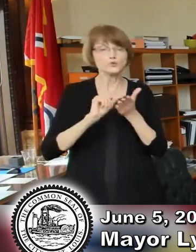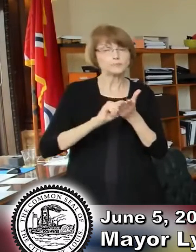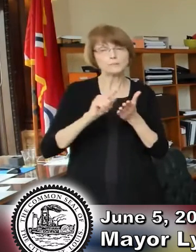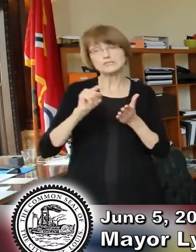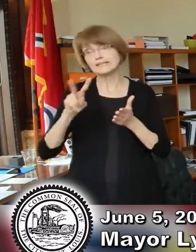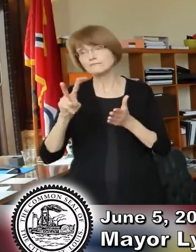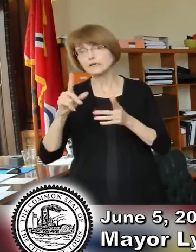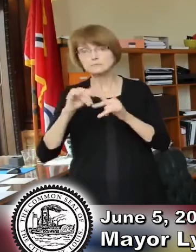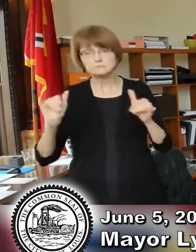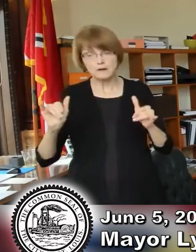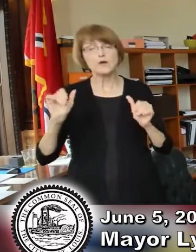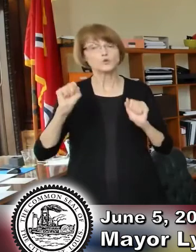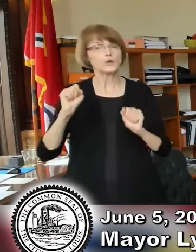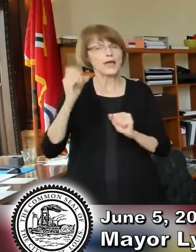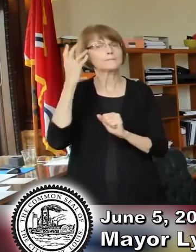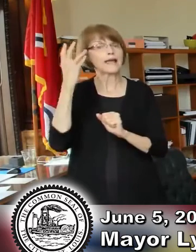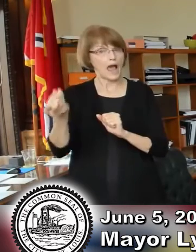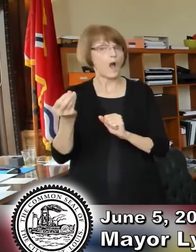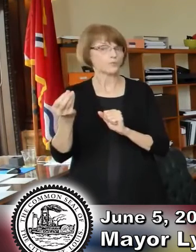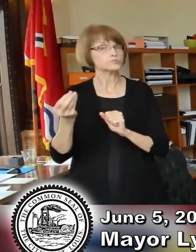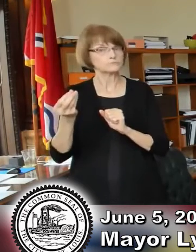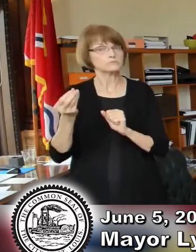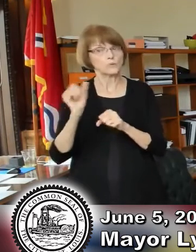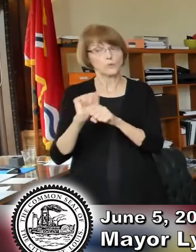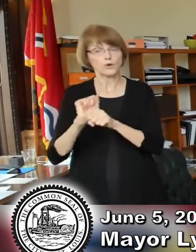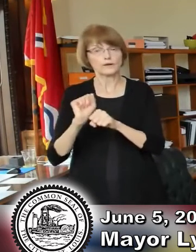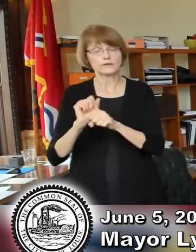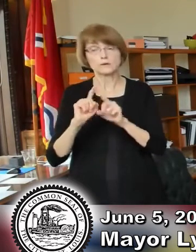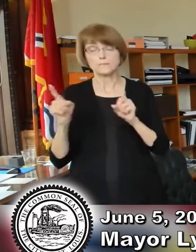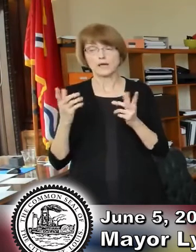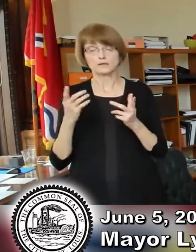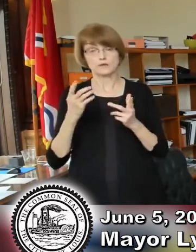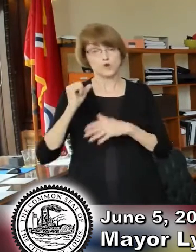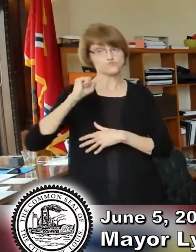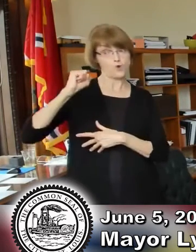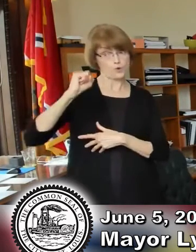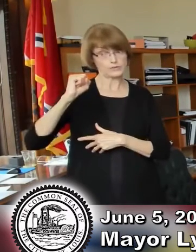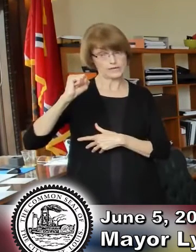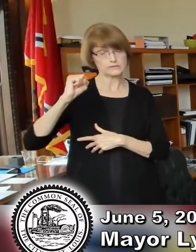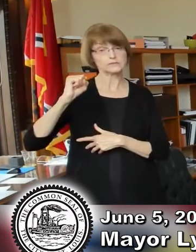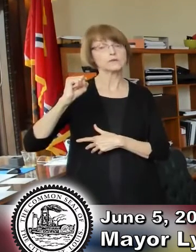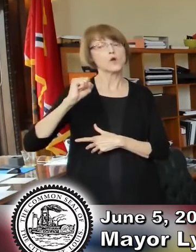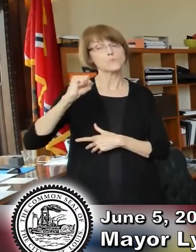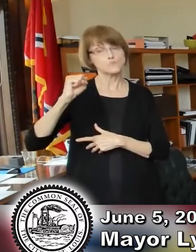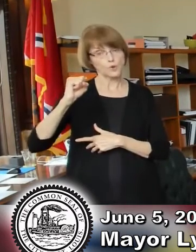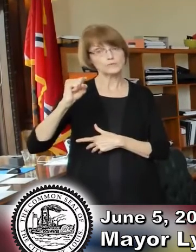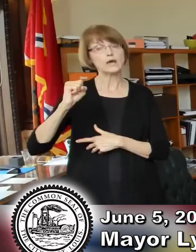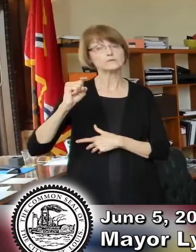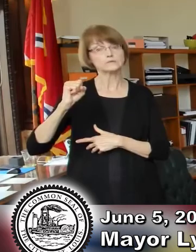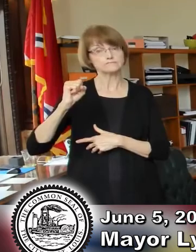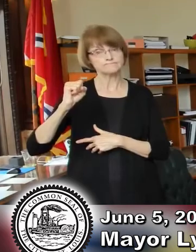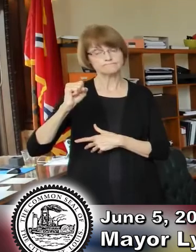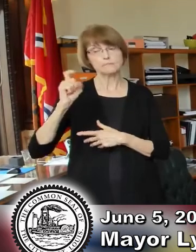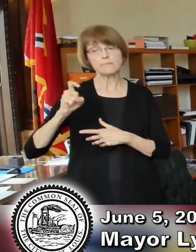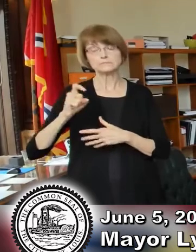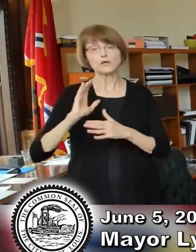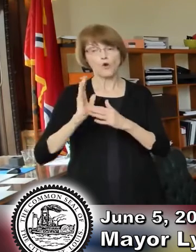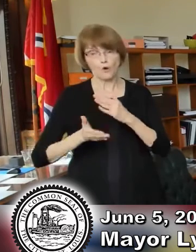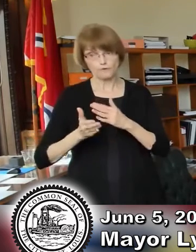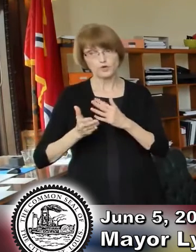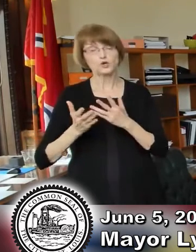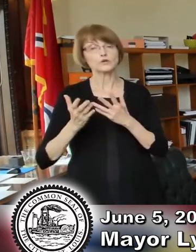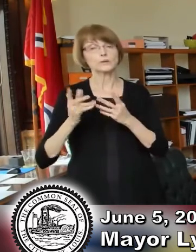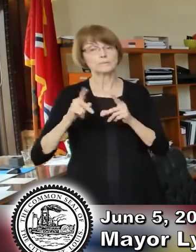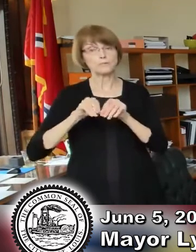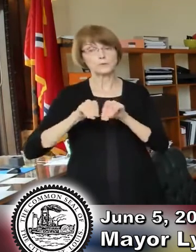can be out there. But as far as a protest goes, protests need to be over and folks off the street